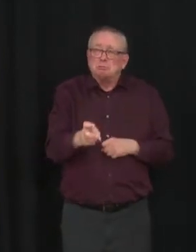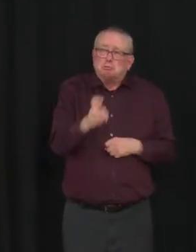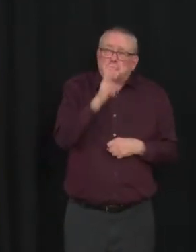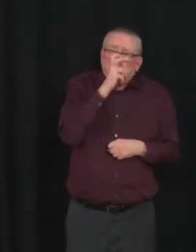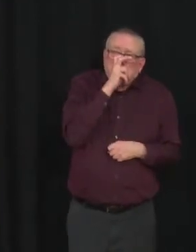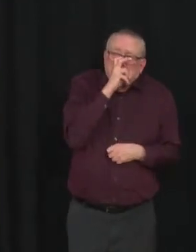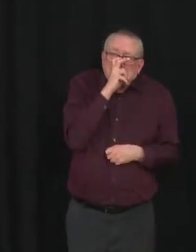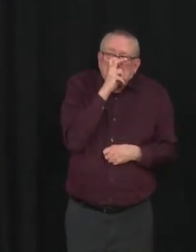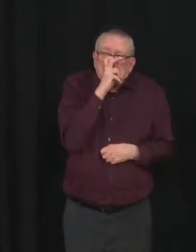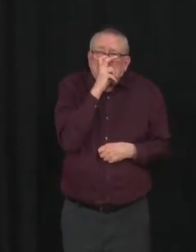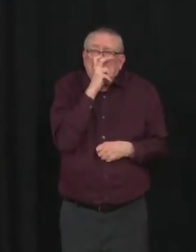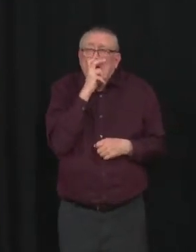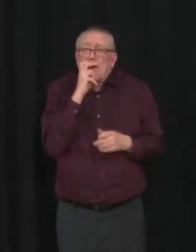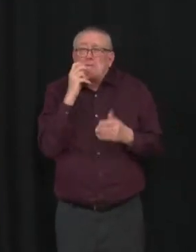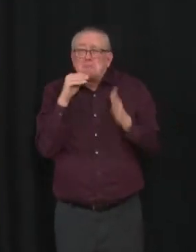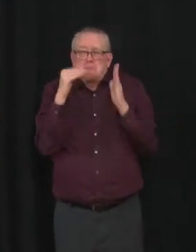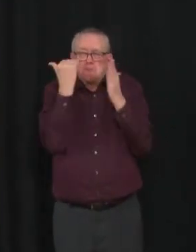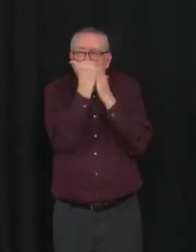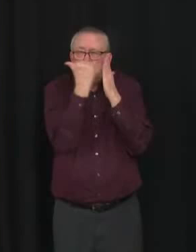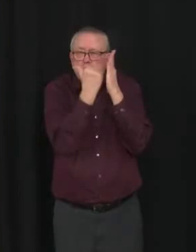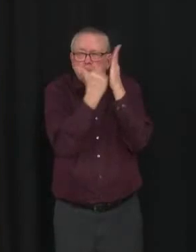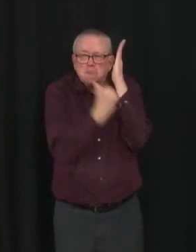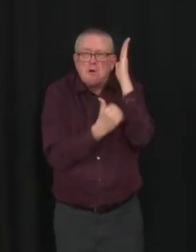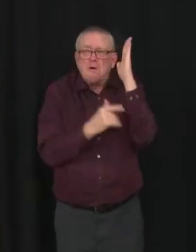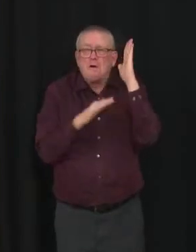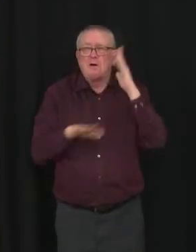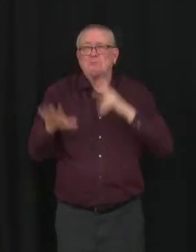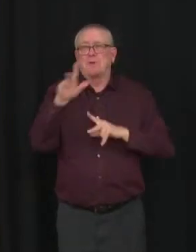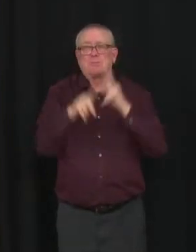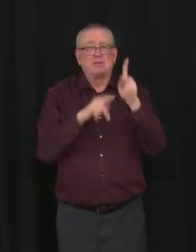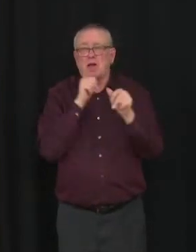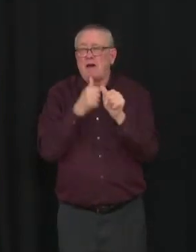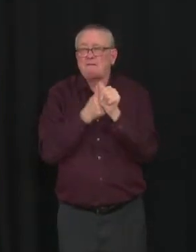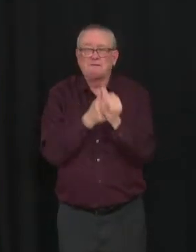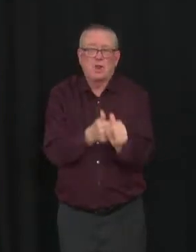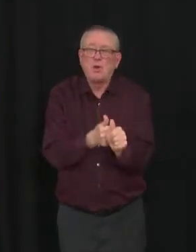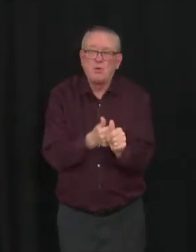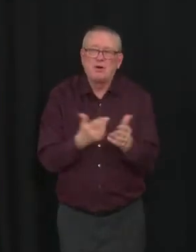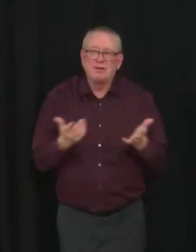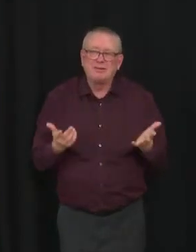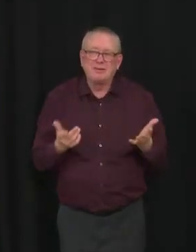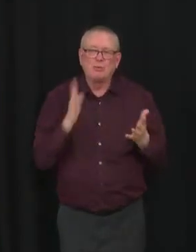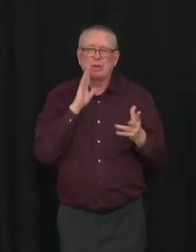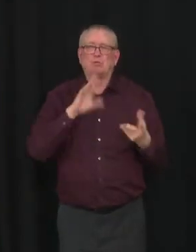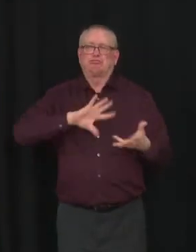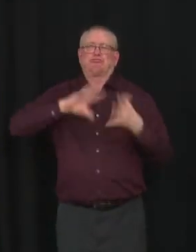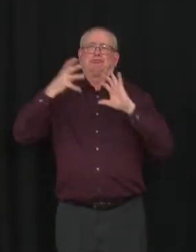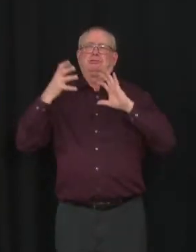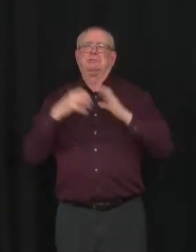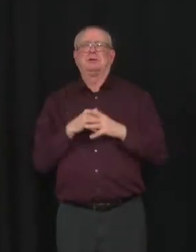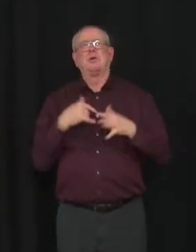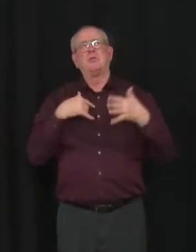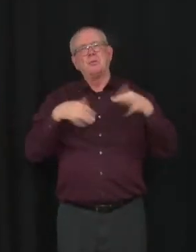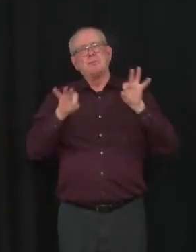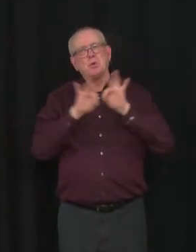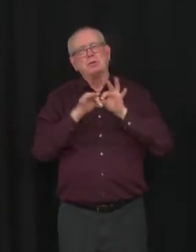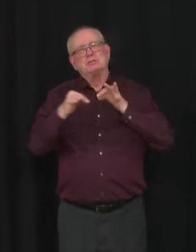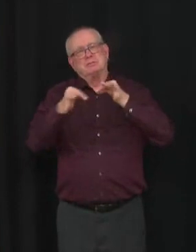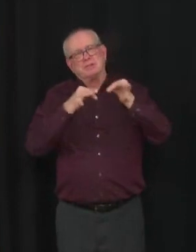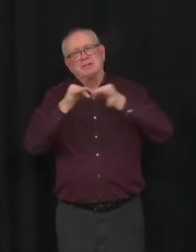population buy-in, the measures are not terribly effective. That's why we're giving people a very clear recommendation and